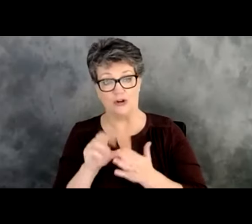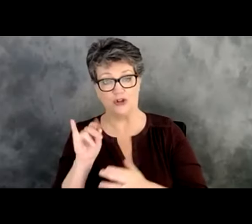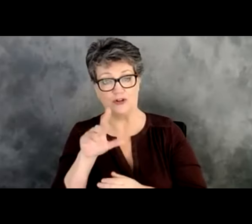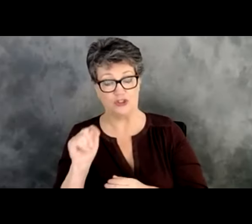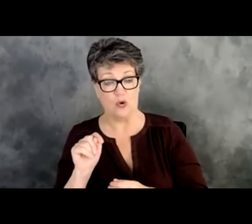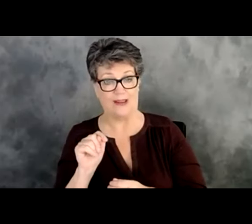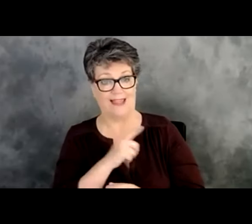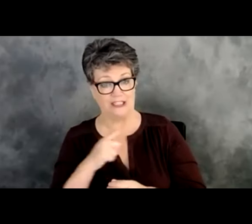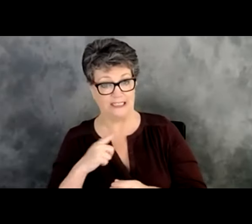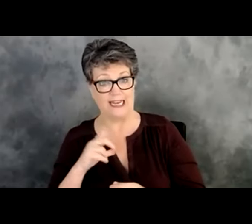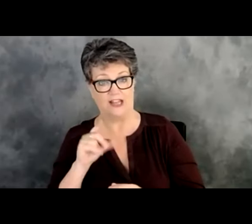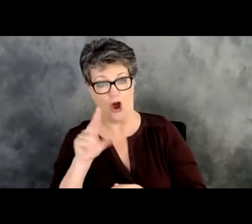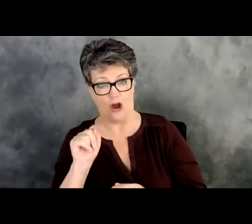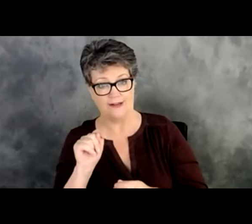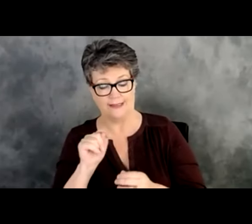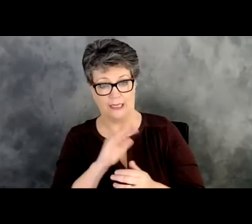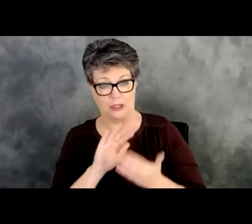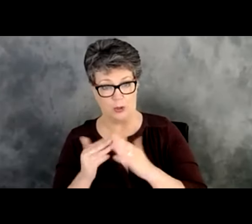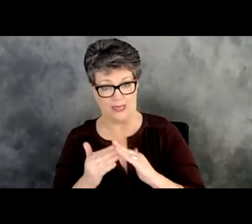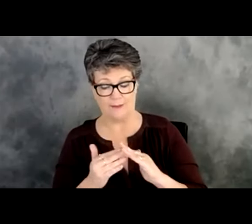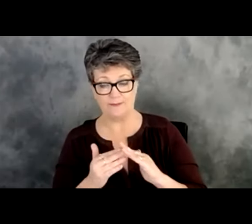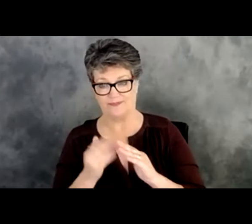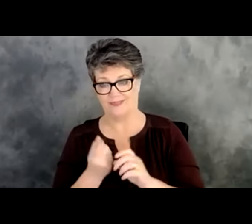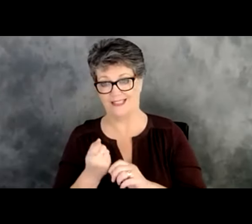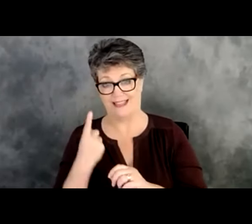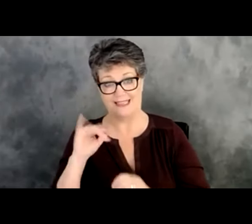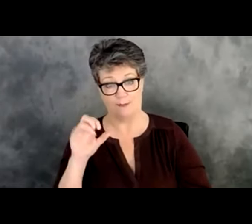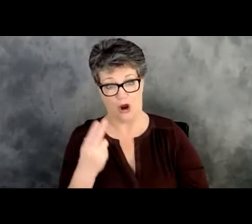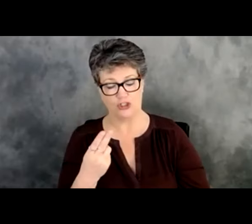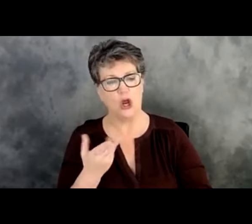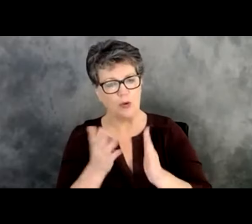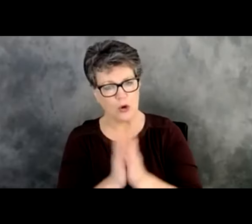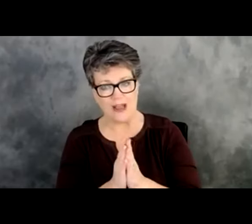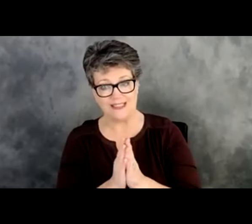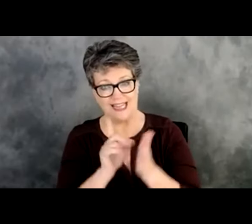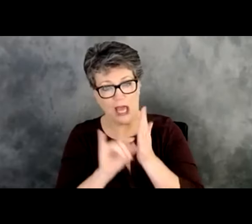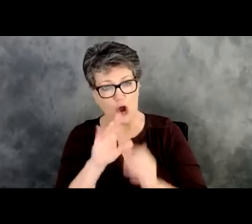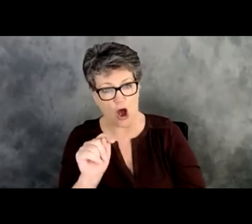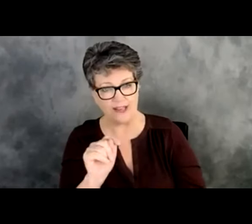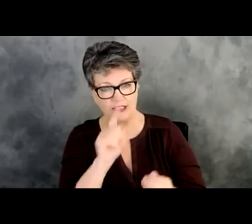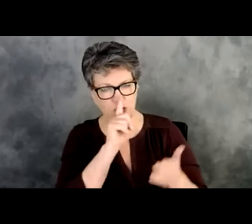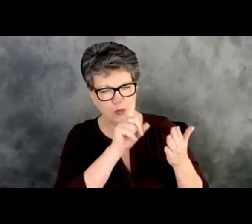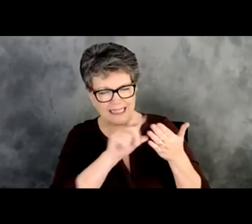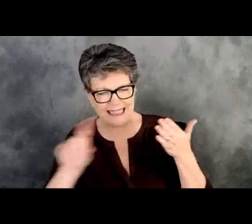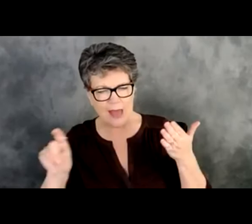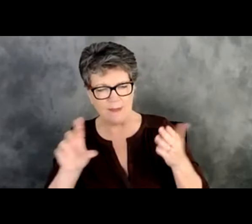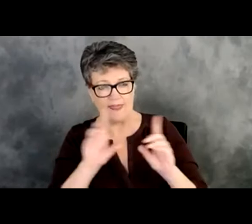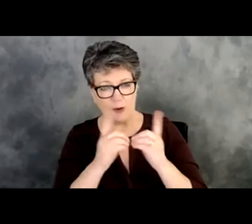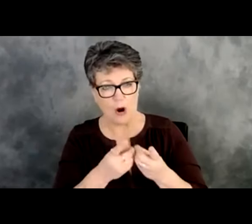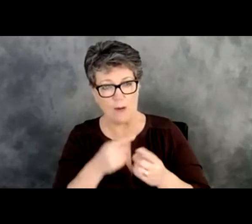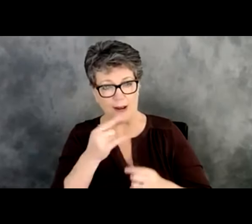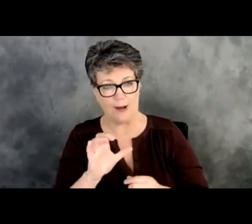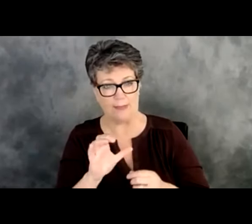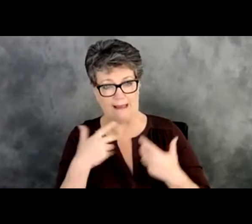Audit Committee this past March, requesting an audit to examine the Department of Public